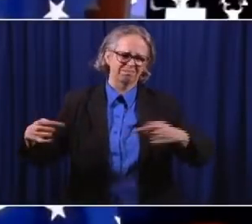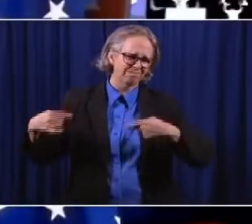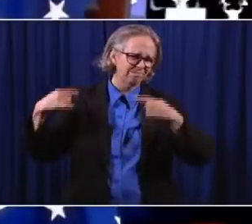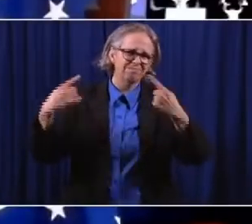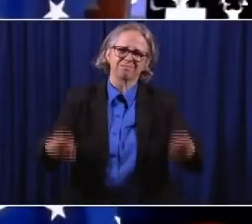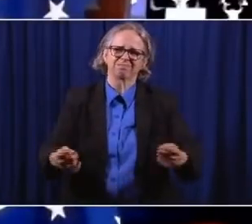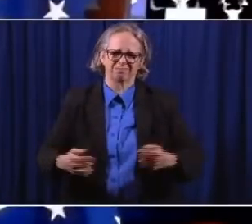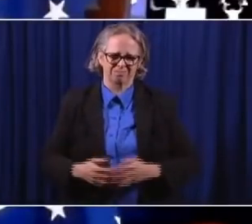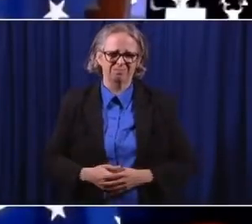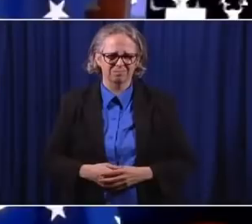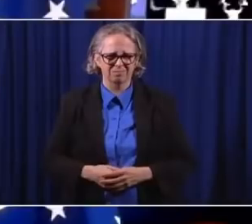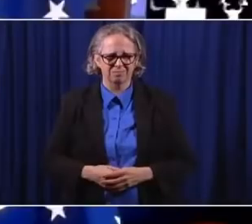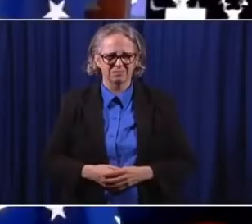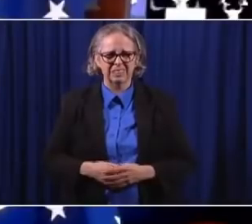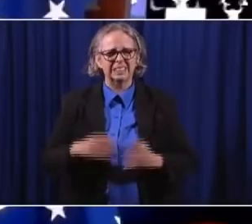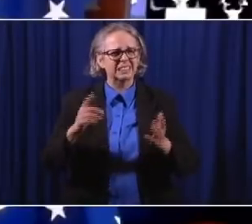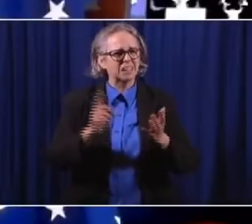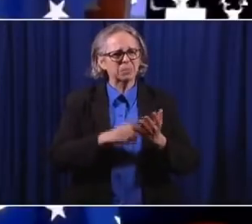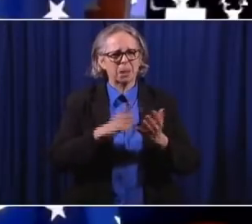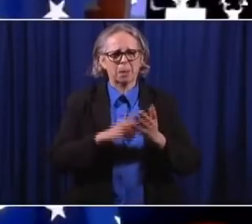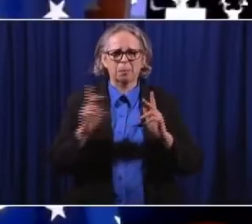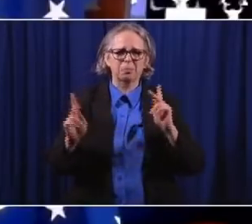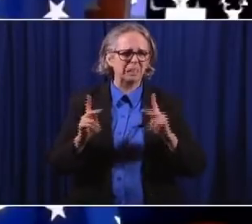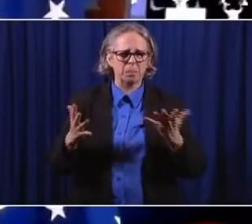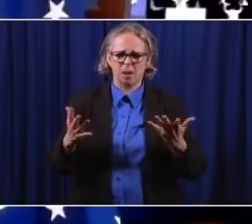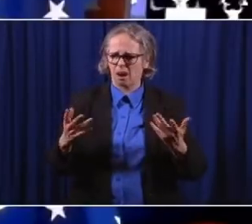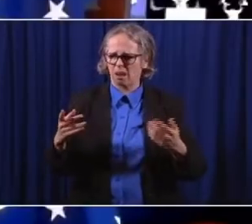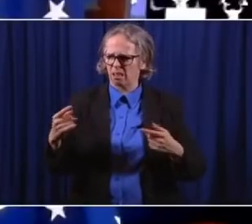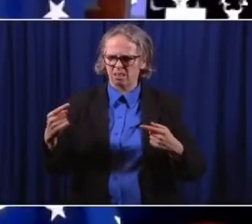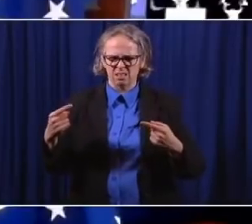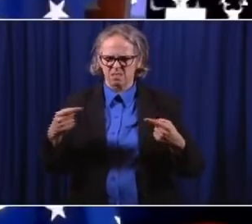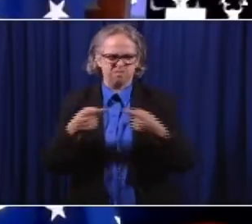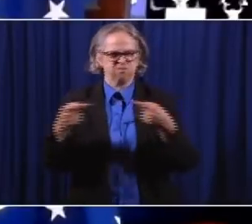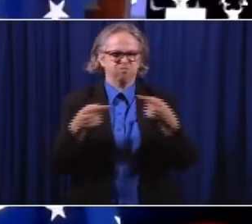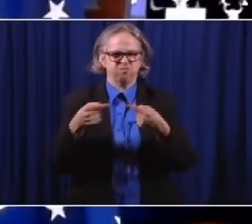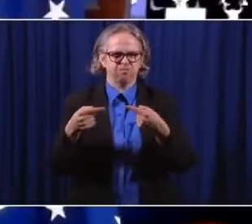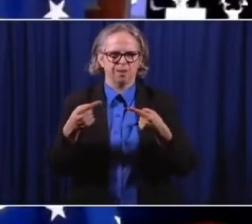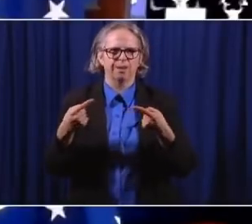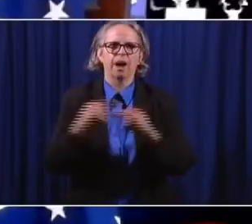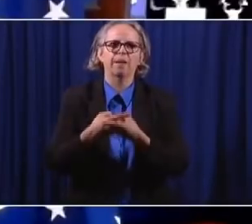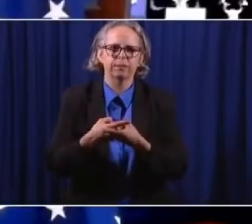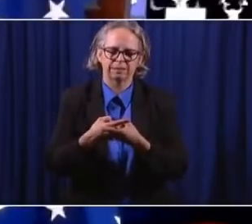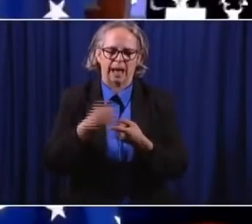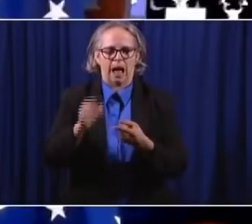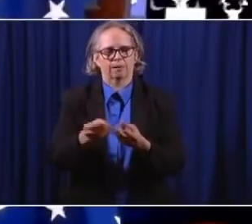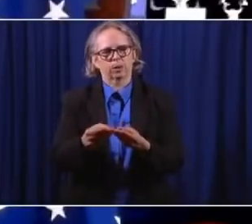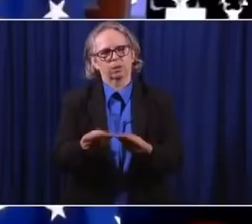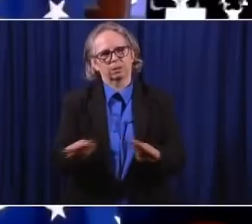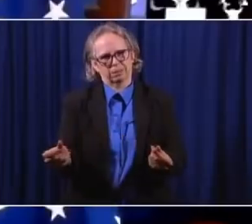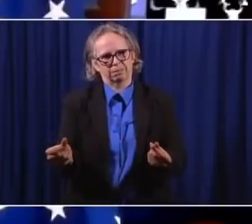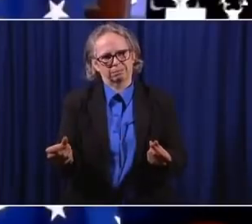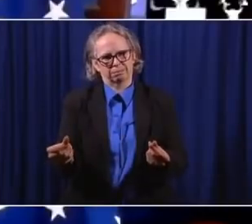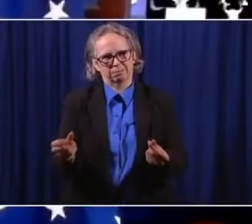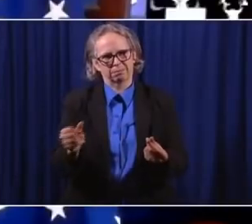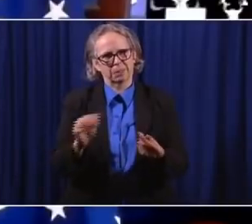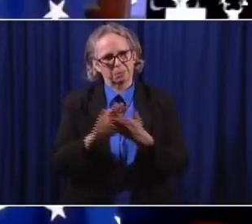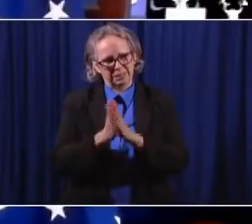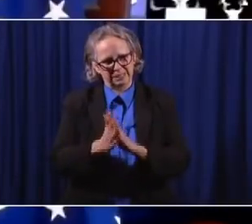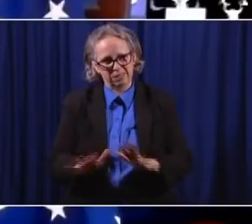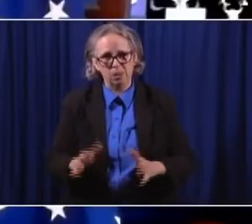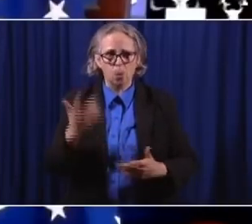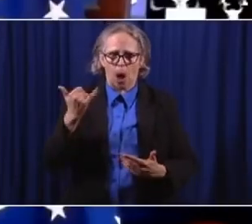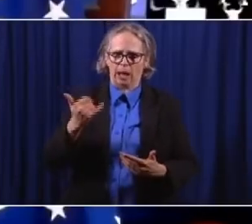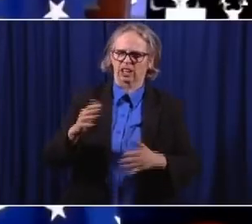have conflicts with one another, and we have to work through them. And we have to work through them for our kids and for the sake of trying to be